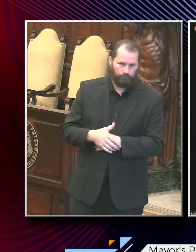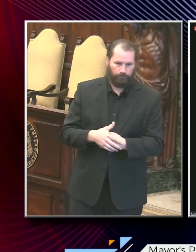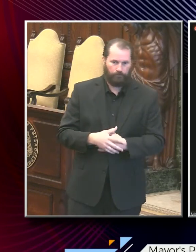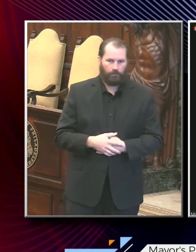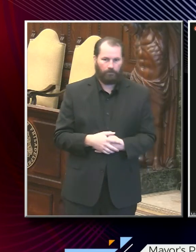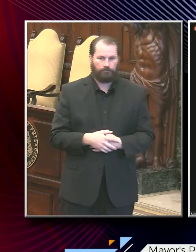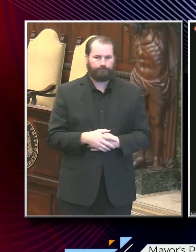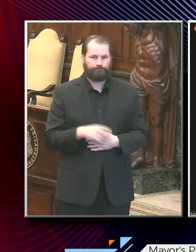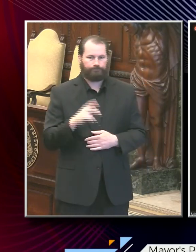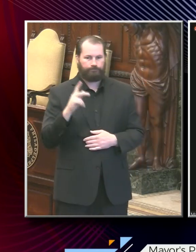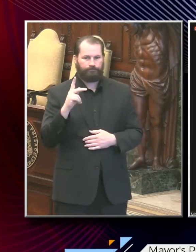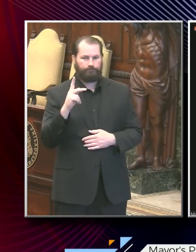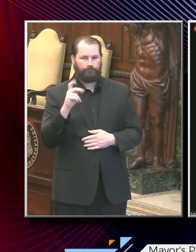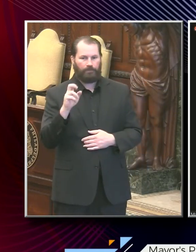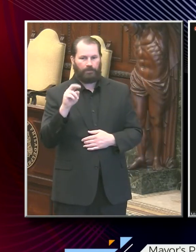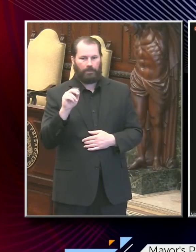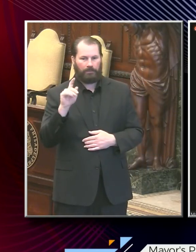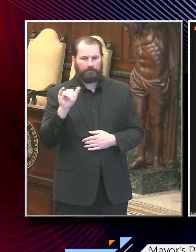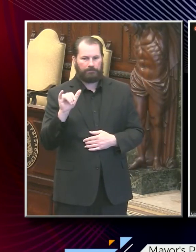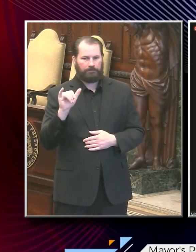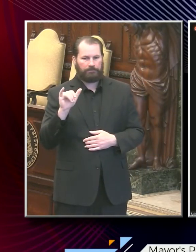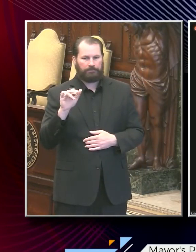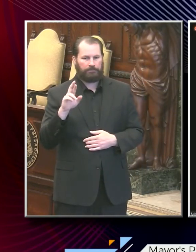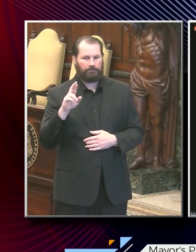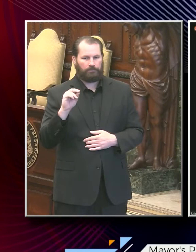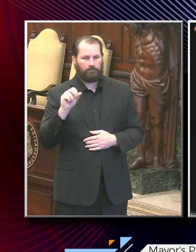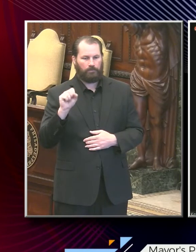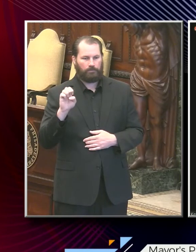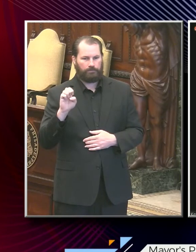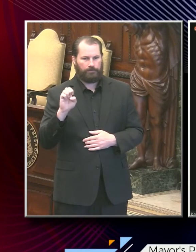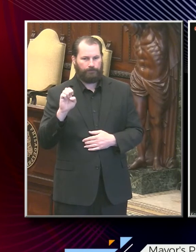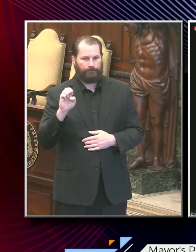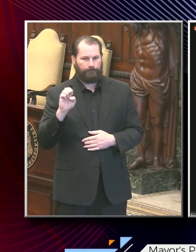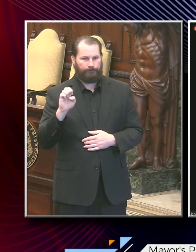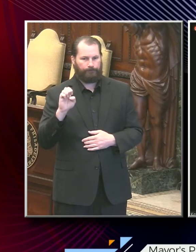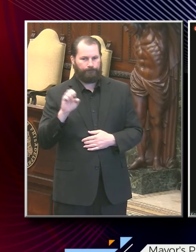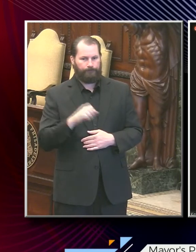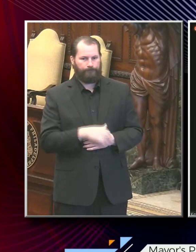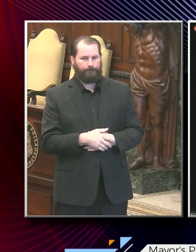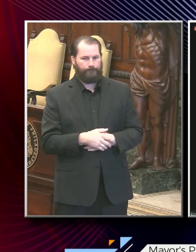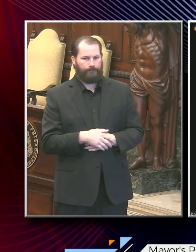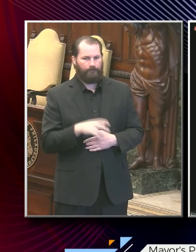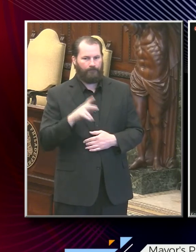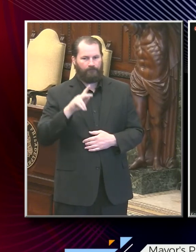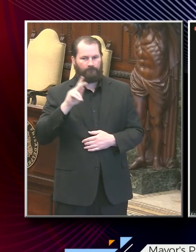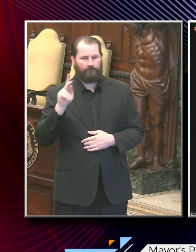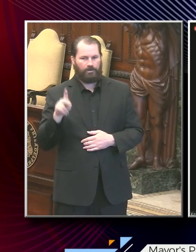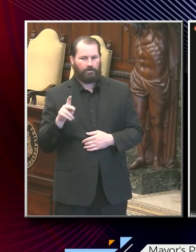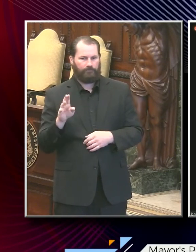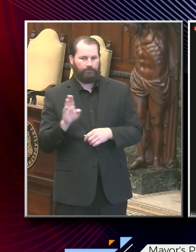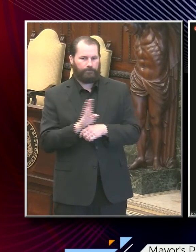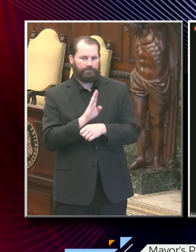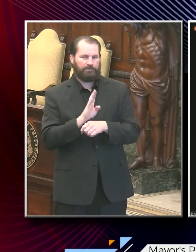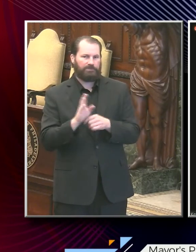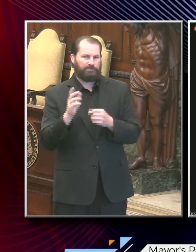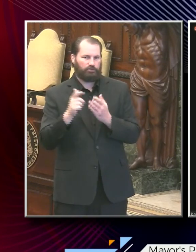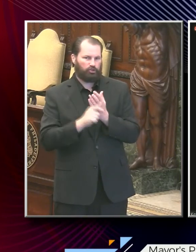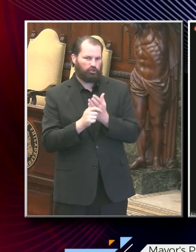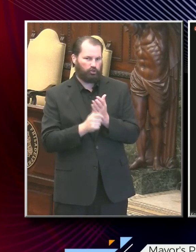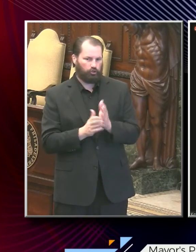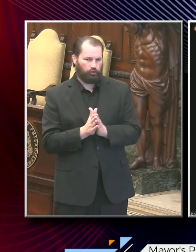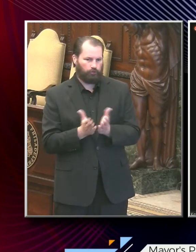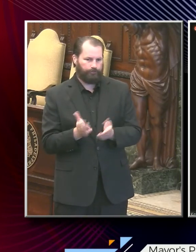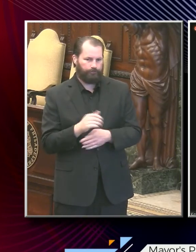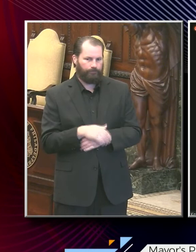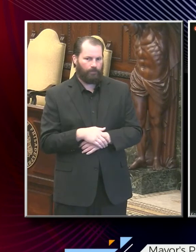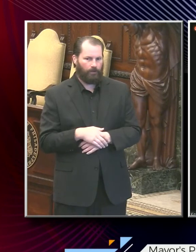of the Philadelphia Business Journal. Kennedy, you're up. Oh, hi, everybody. Can you hear me? Yes. Okay, perfect. So this question's for Dr. Farley.